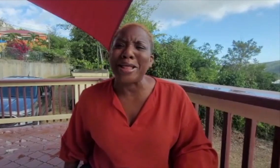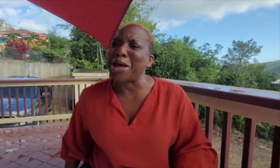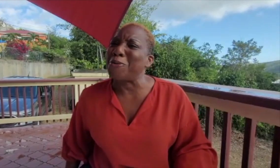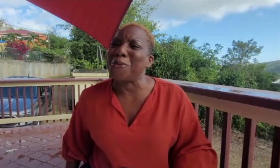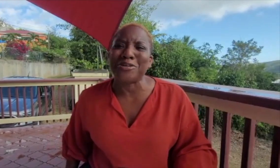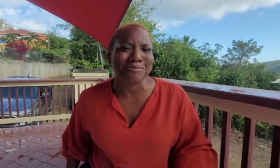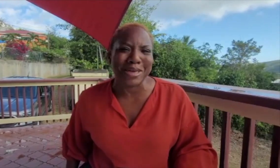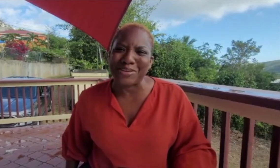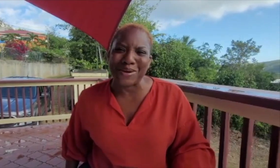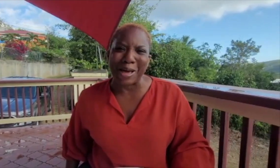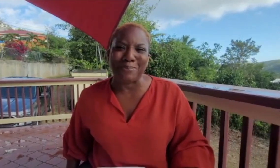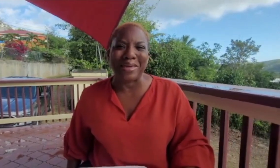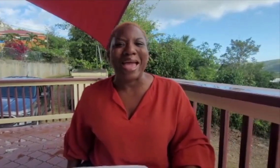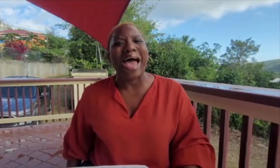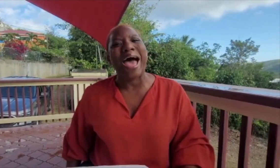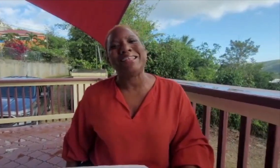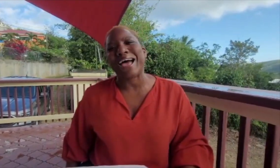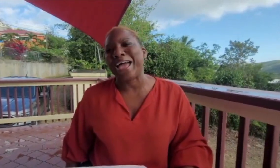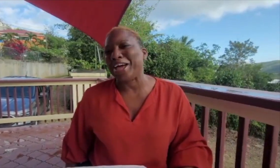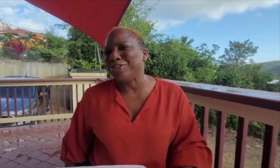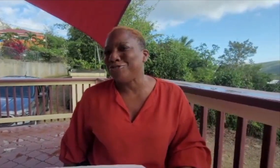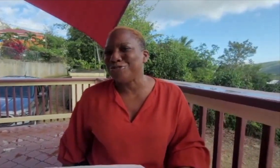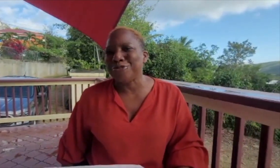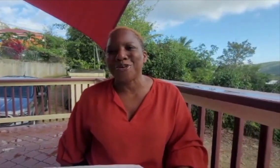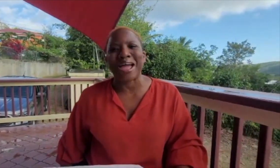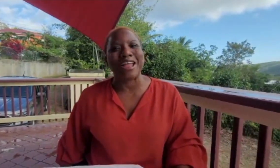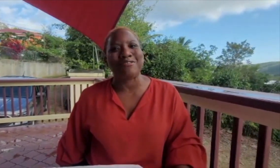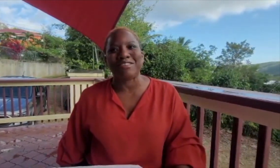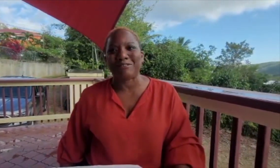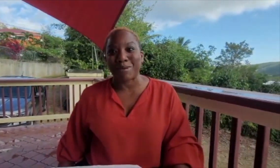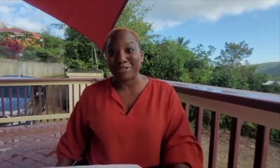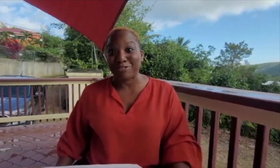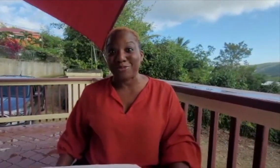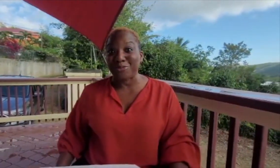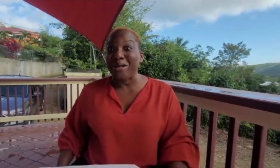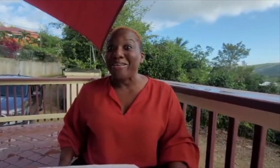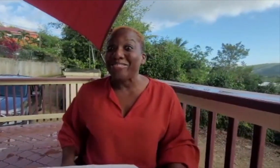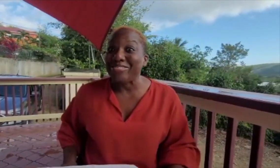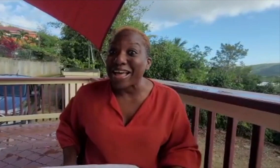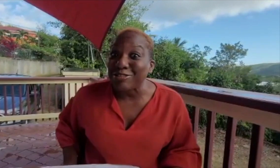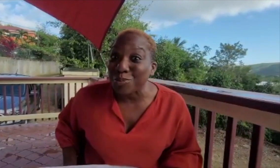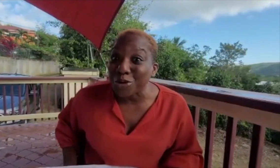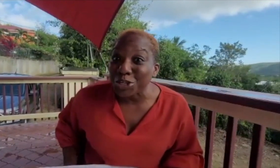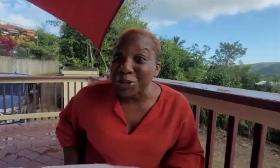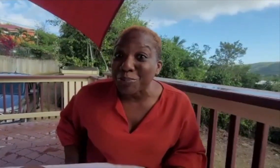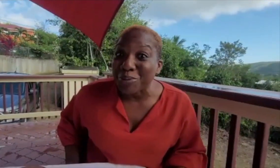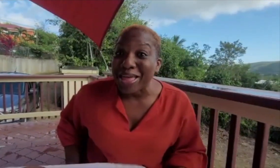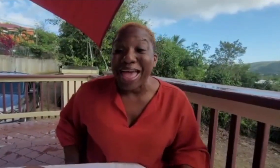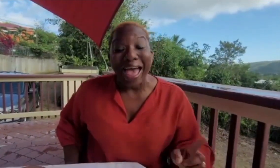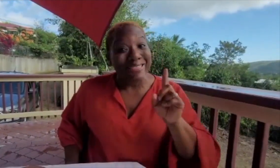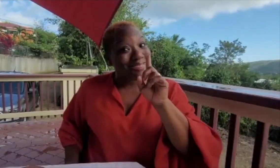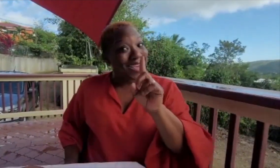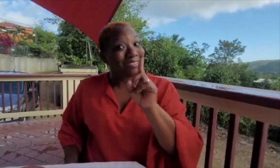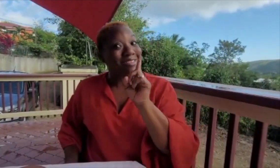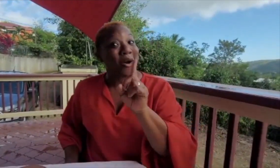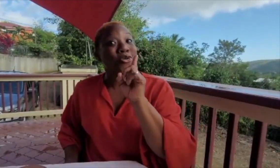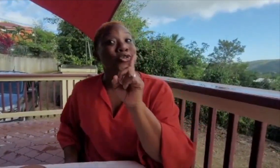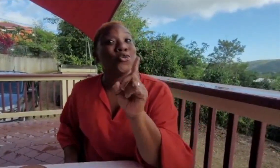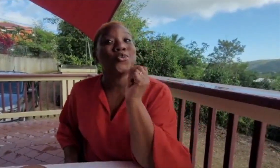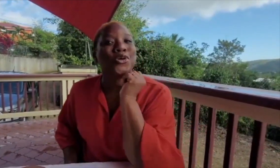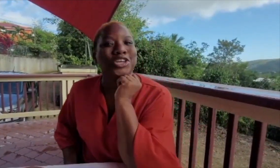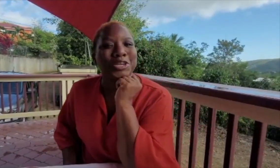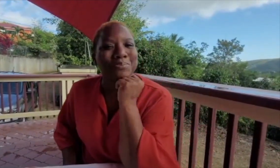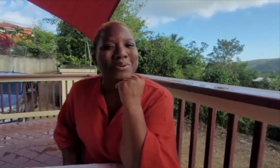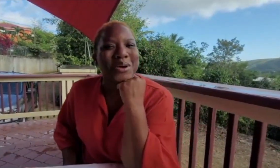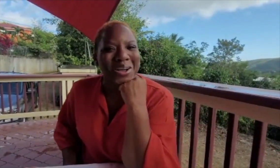you and I want to make you happy and I adore and respect you." That's worship, and that's how